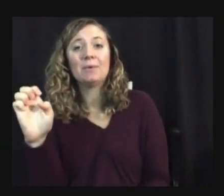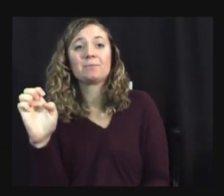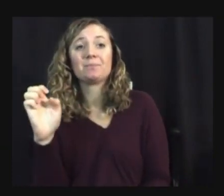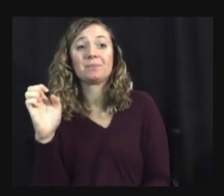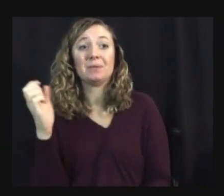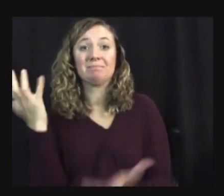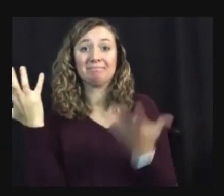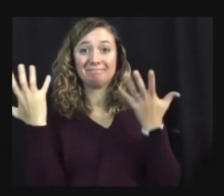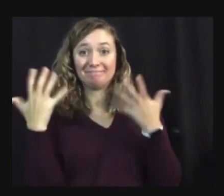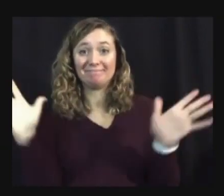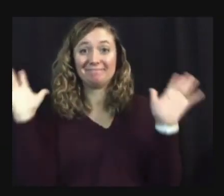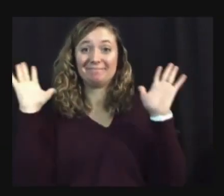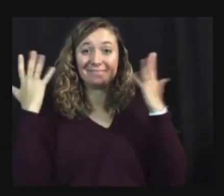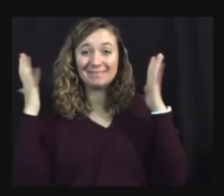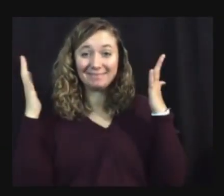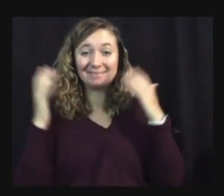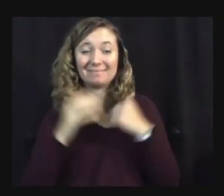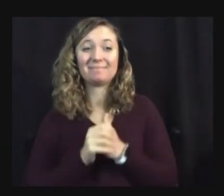it.